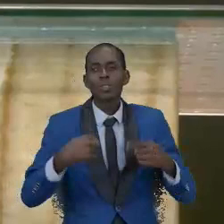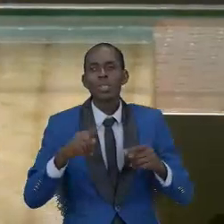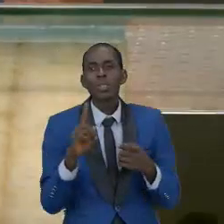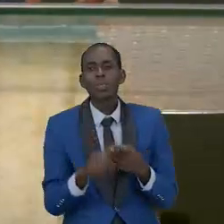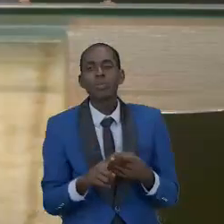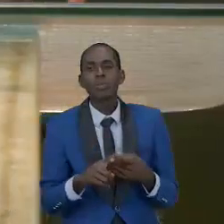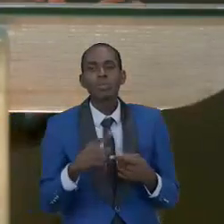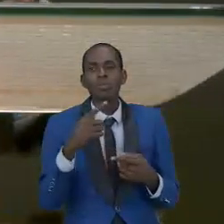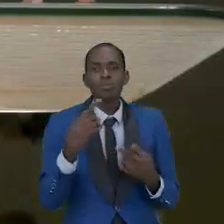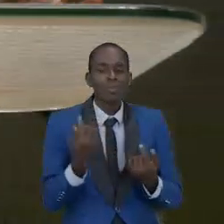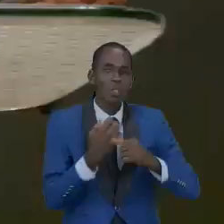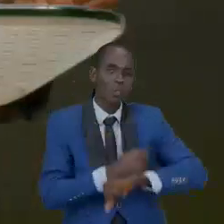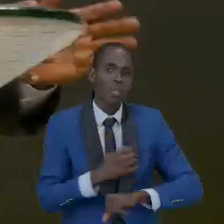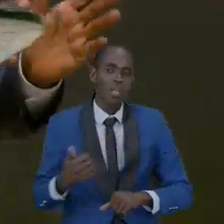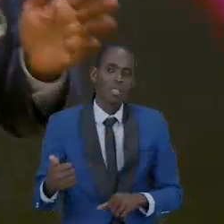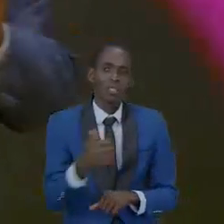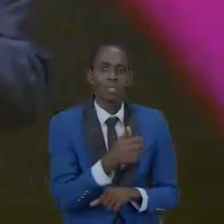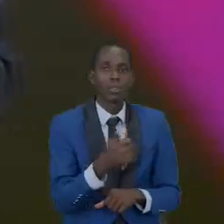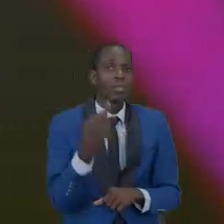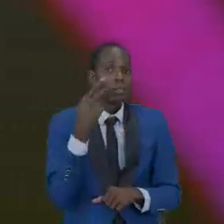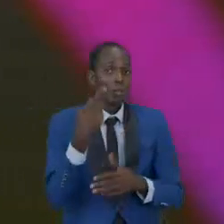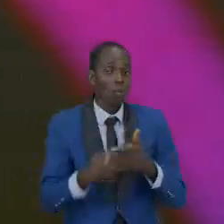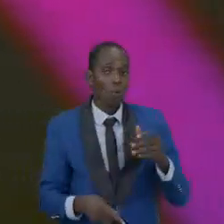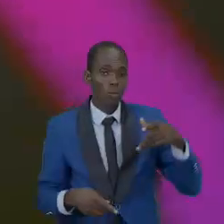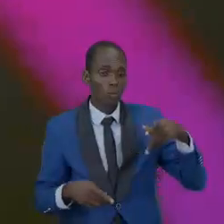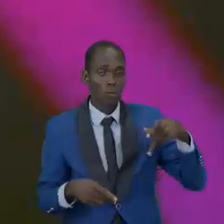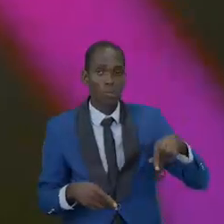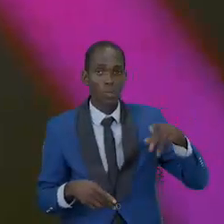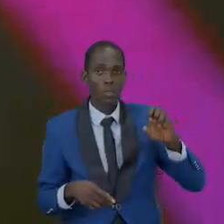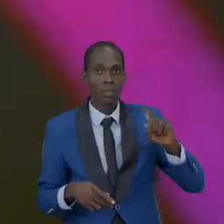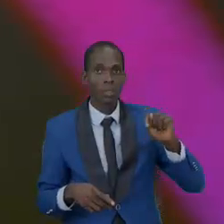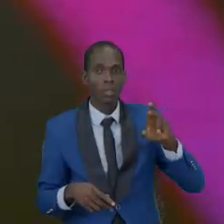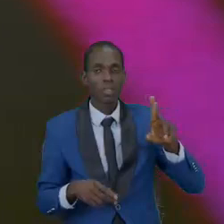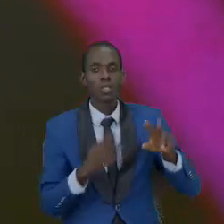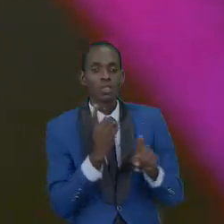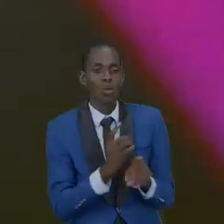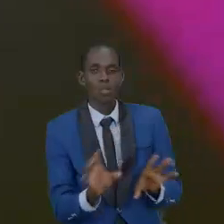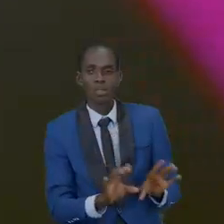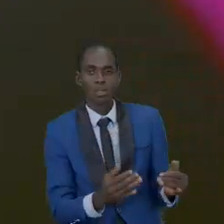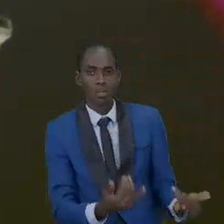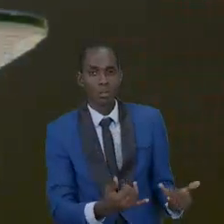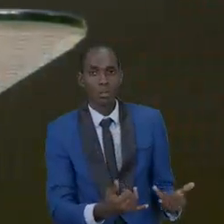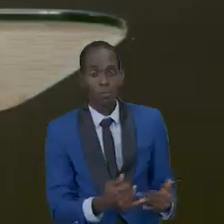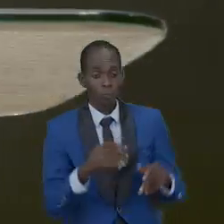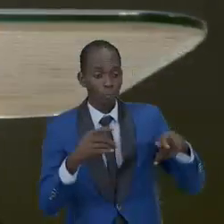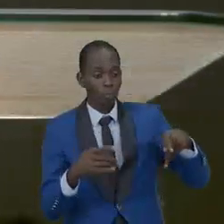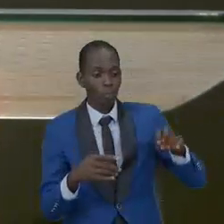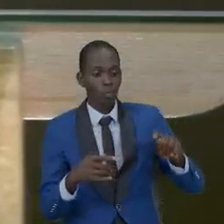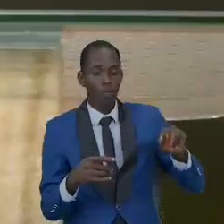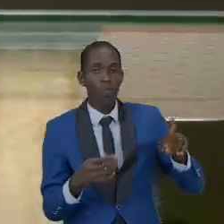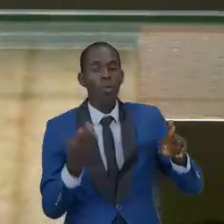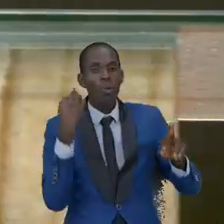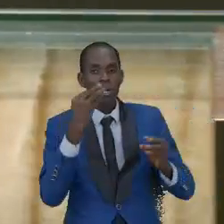was referring to what Peter the apostle had just done. He was eating with the